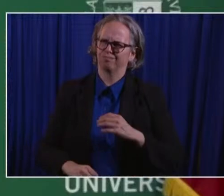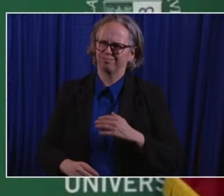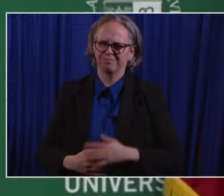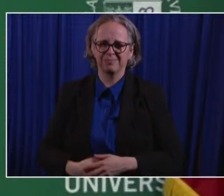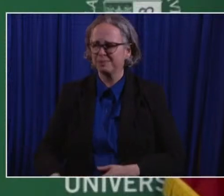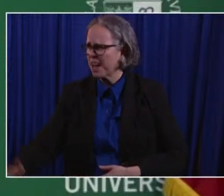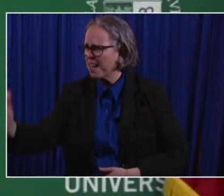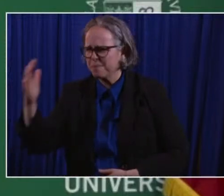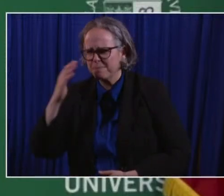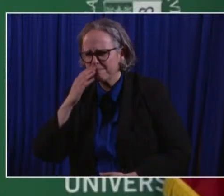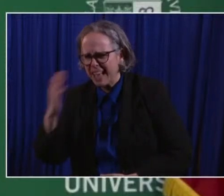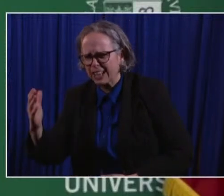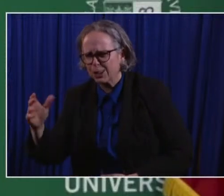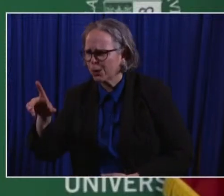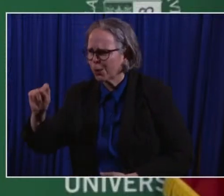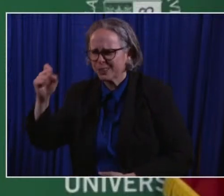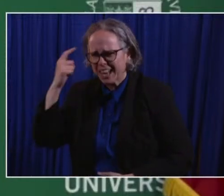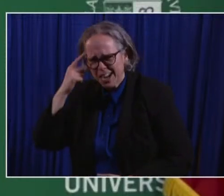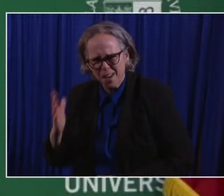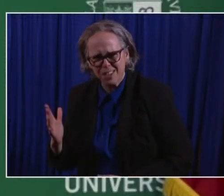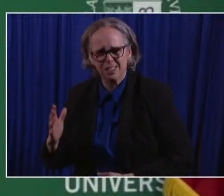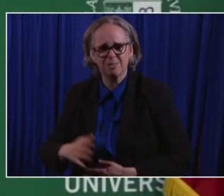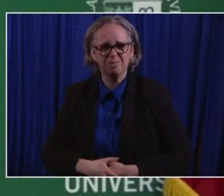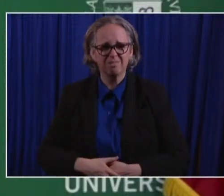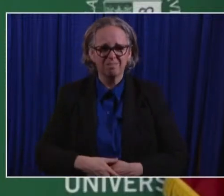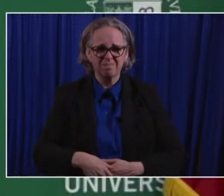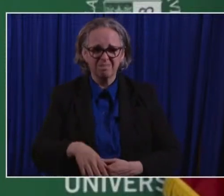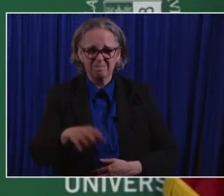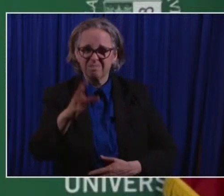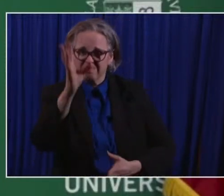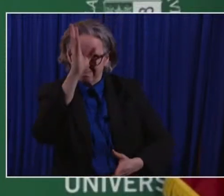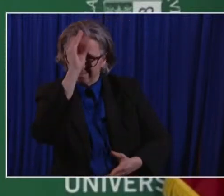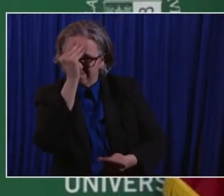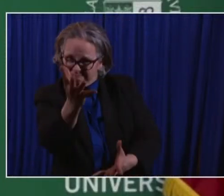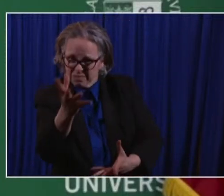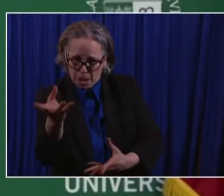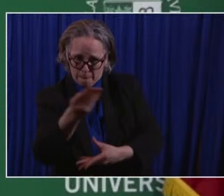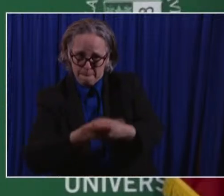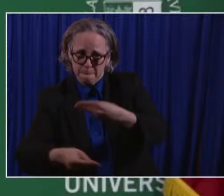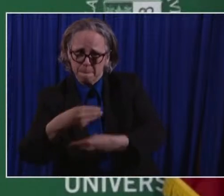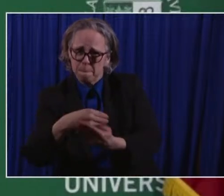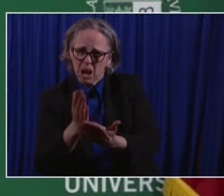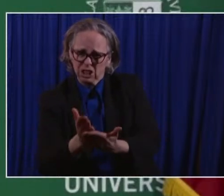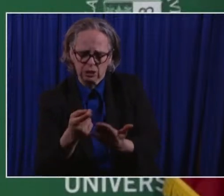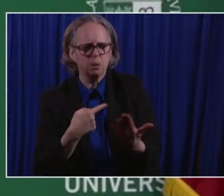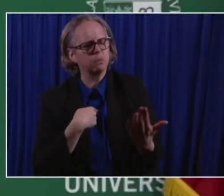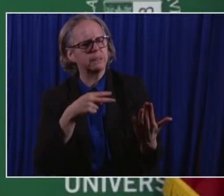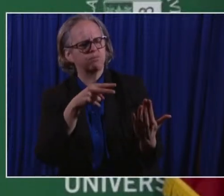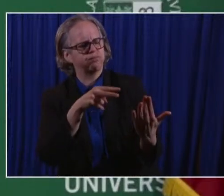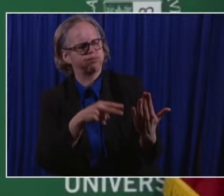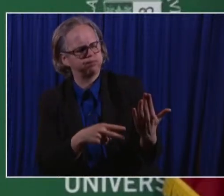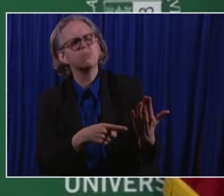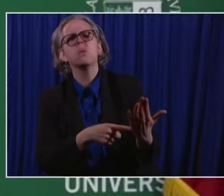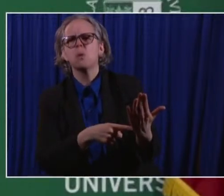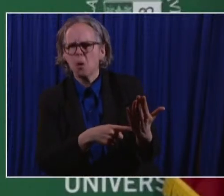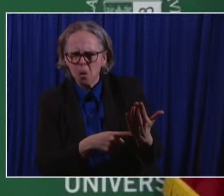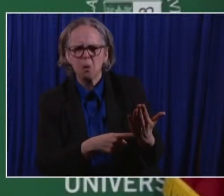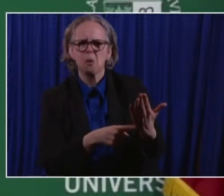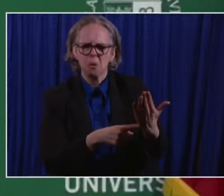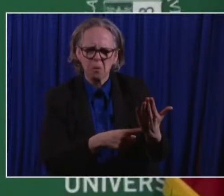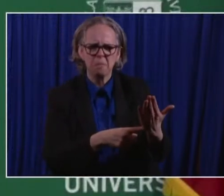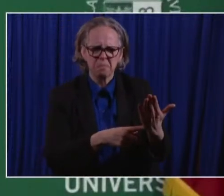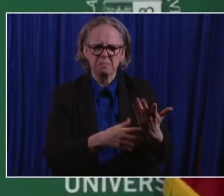much. The budget that we presented is really an investment in our people. It's an investment in our